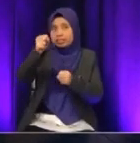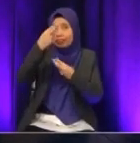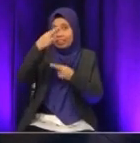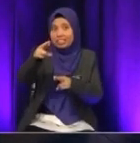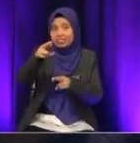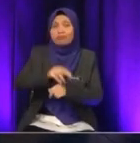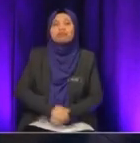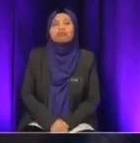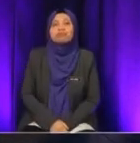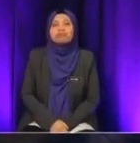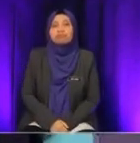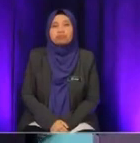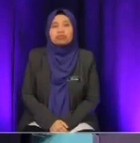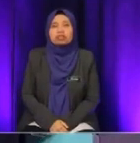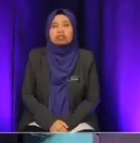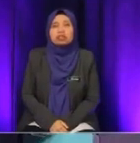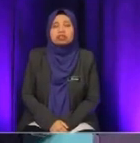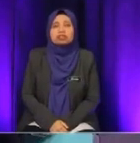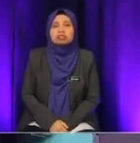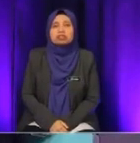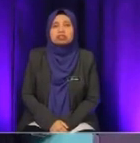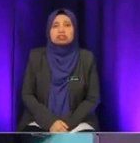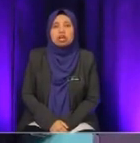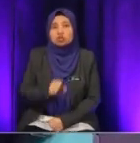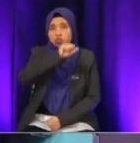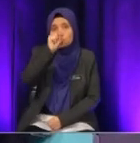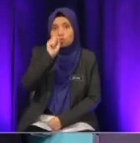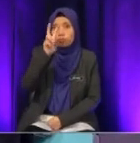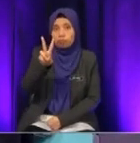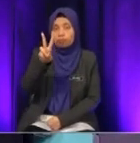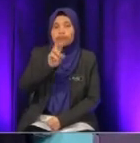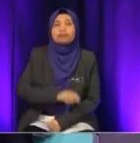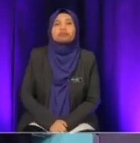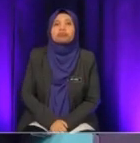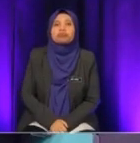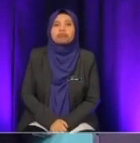Yes. Okay. They're ready. All right. For second question, can I have a volunteer to help me to answer this one?